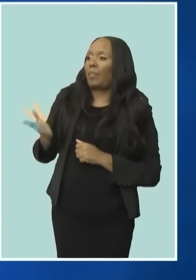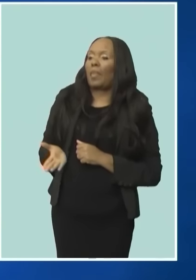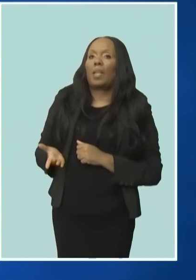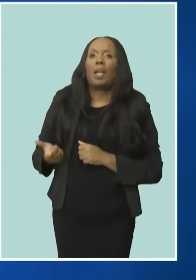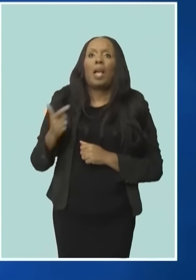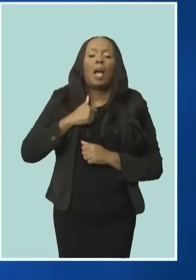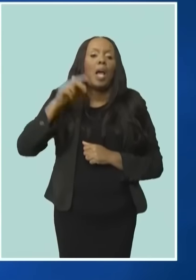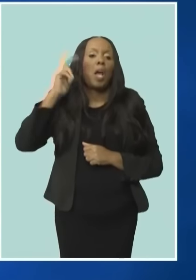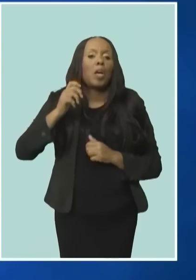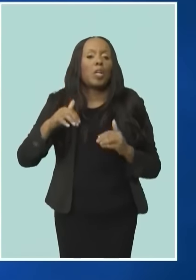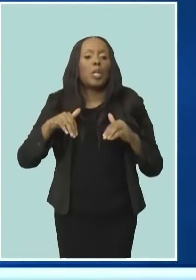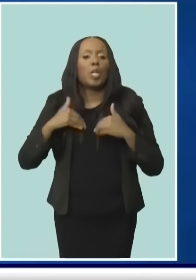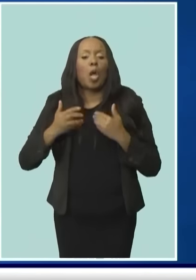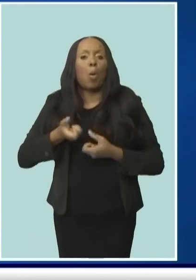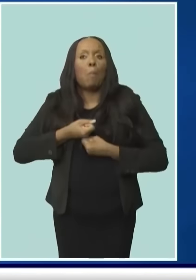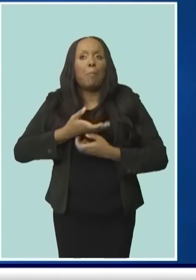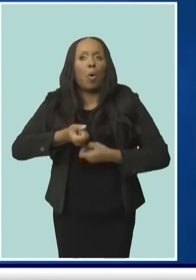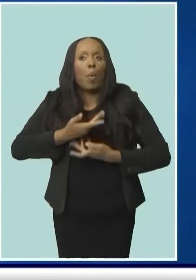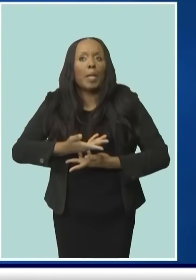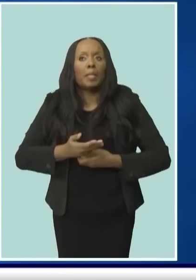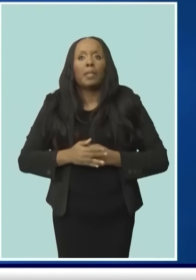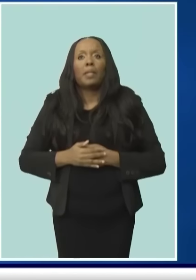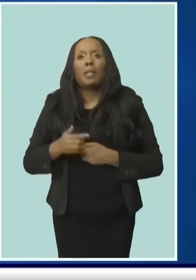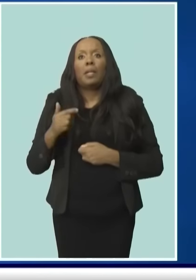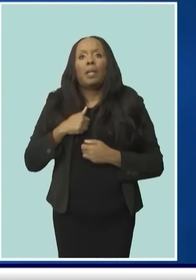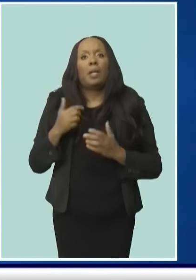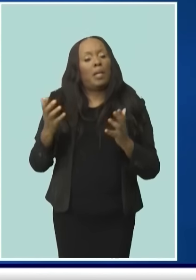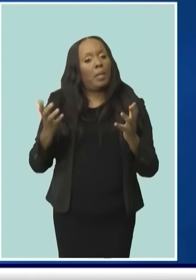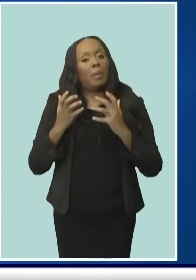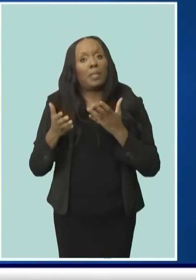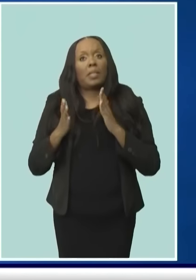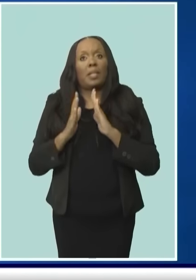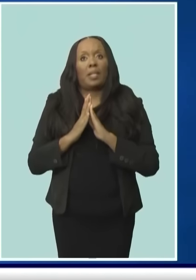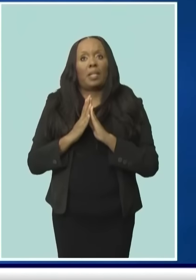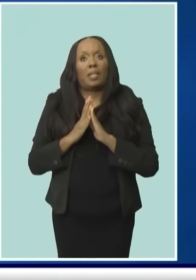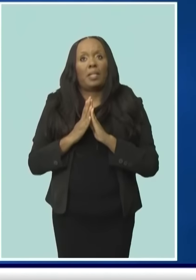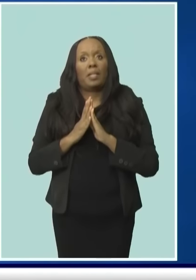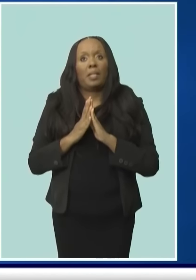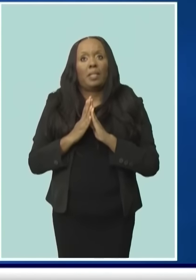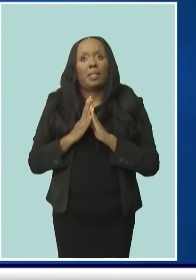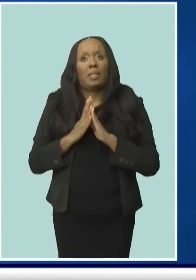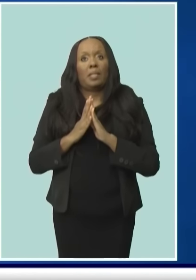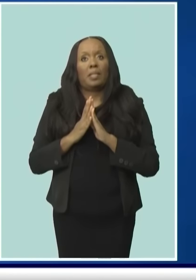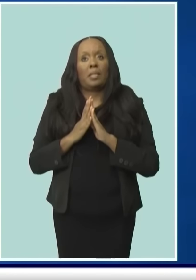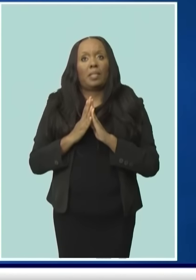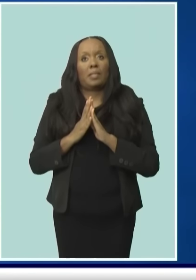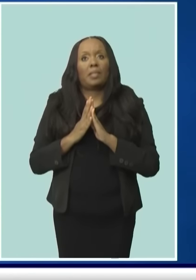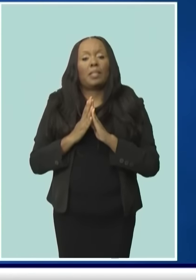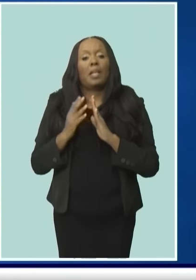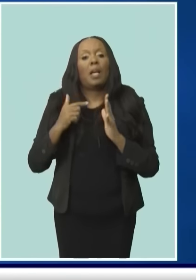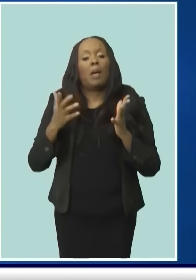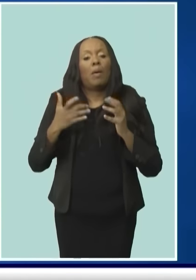poet, I'm going to ask my colleagues to make it 100 million.